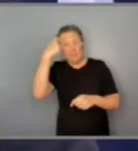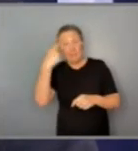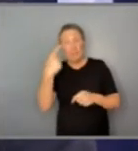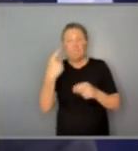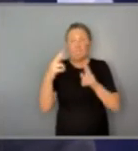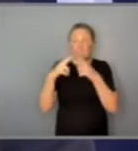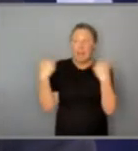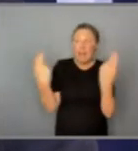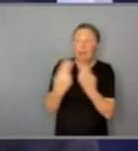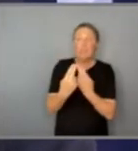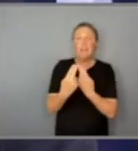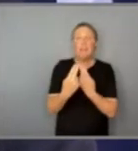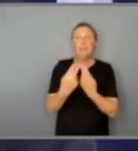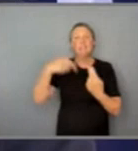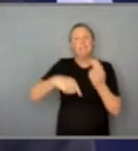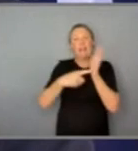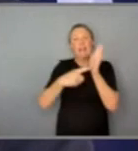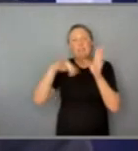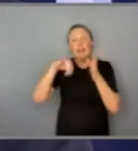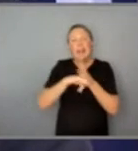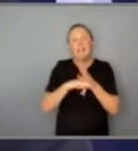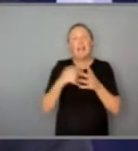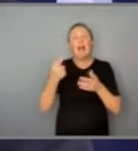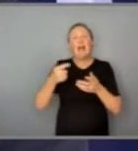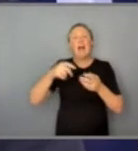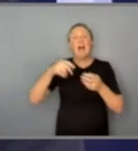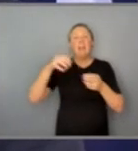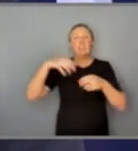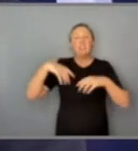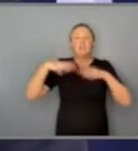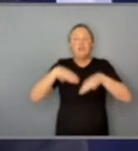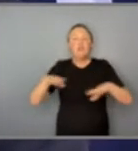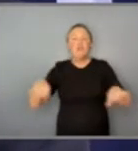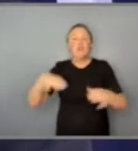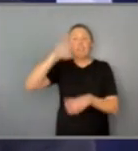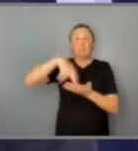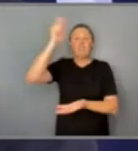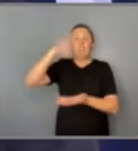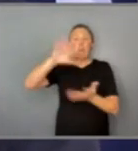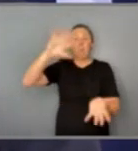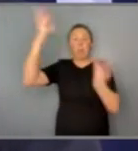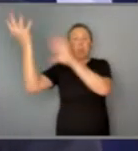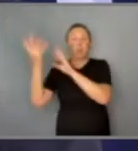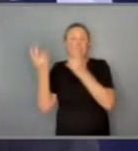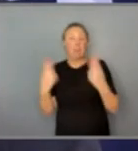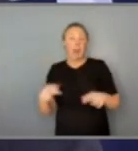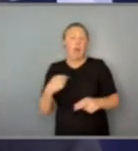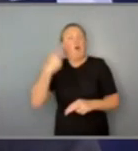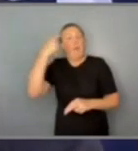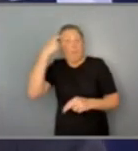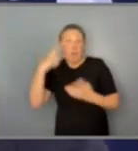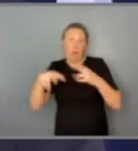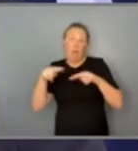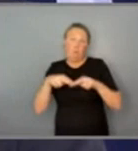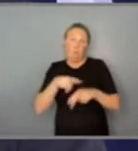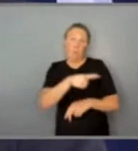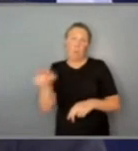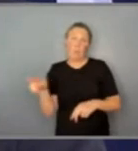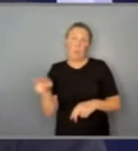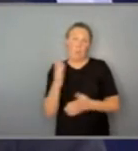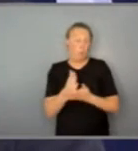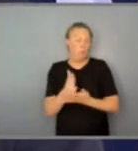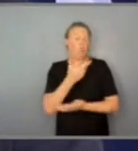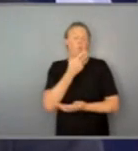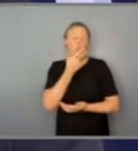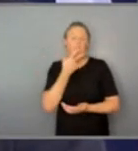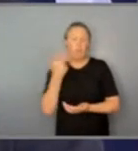in Devonport and the Hillcrest Primary School community. This has been a devastating, tragic